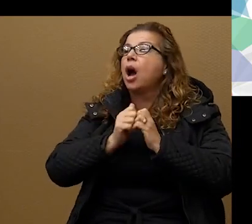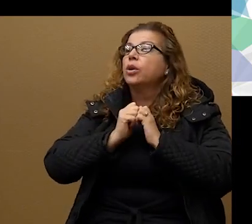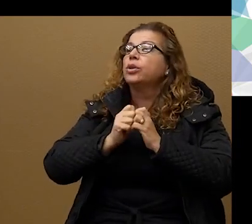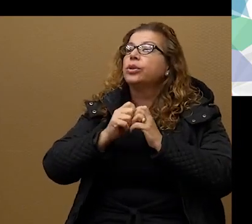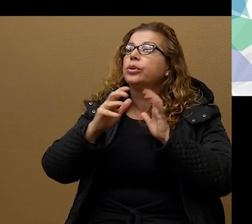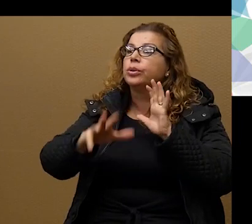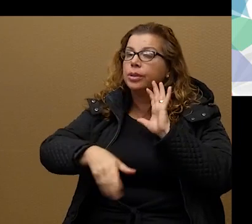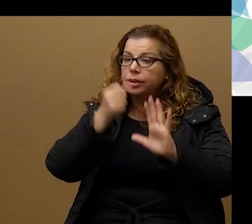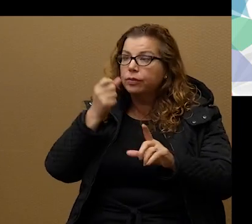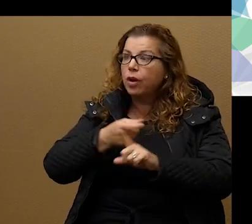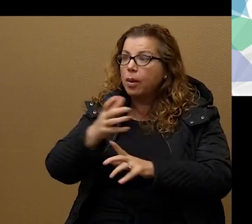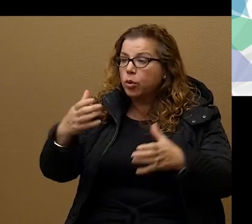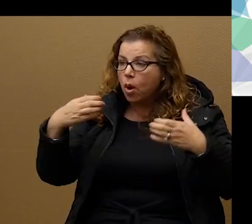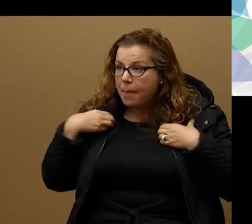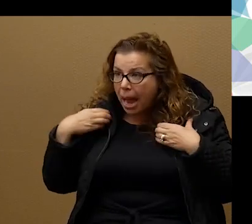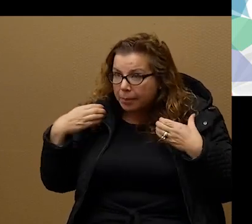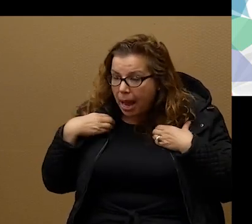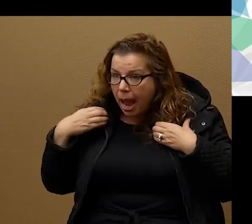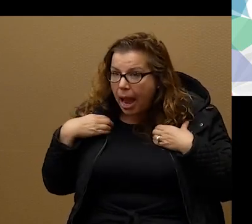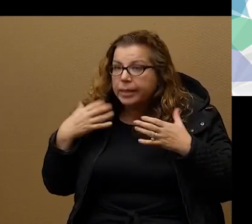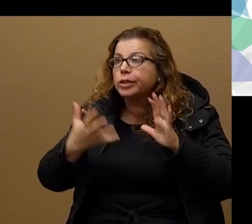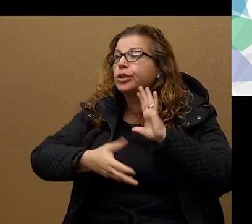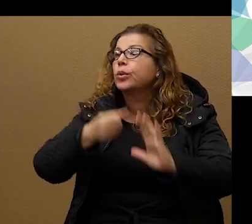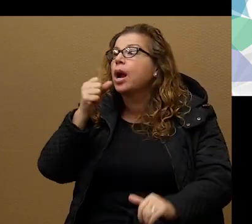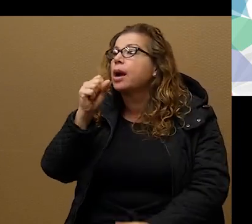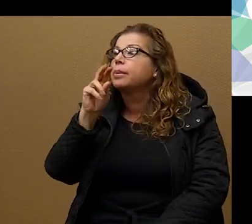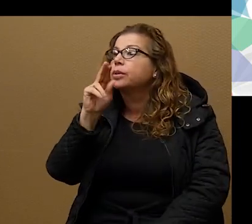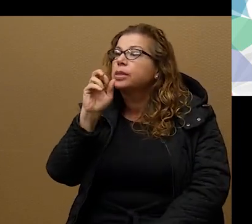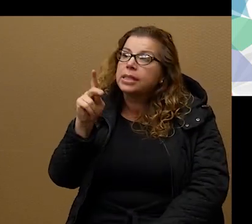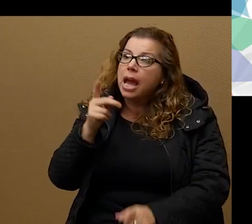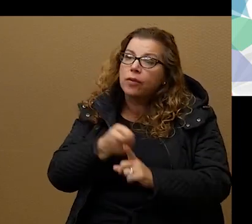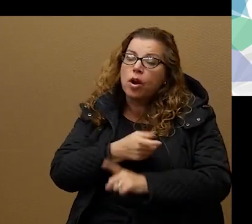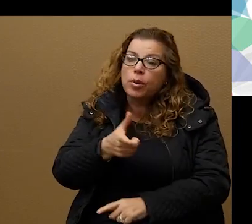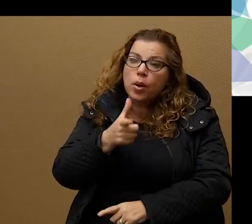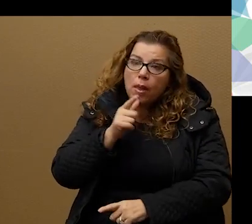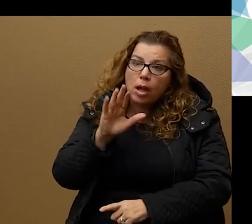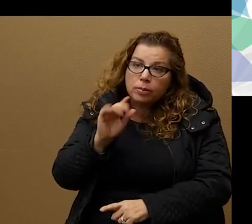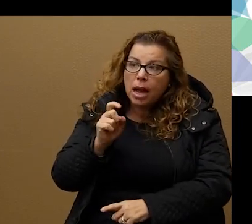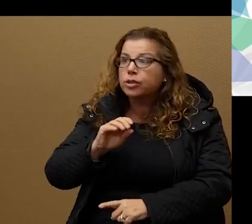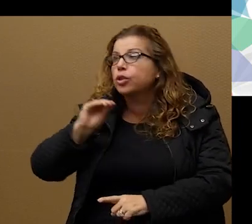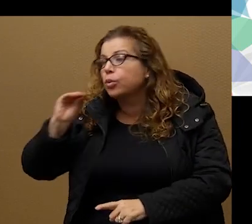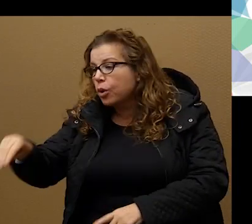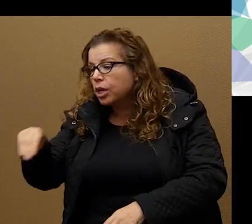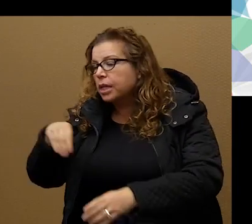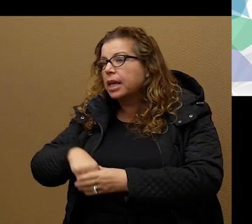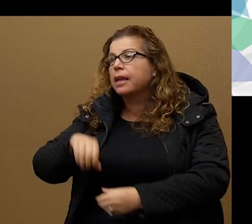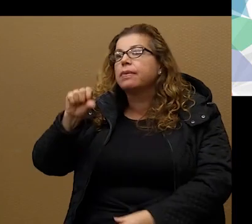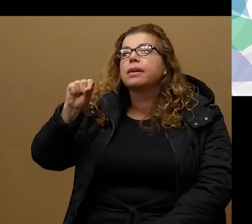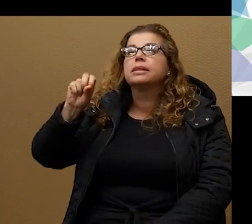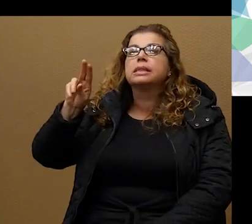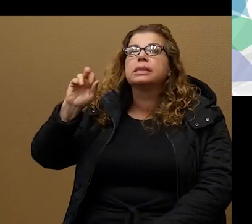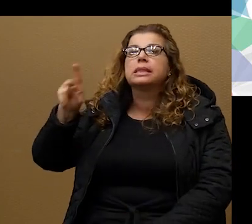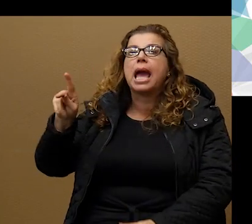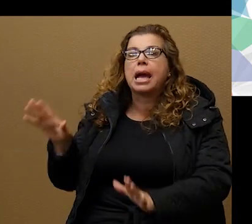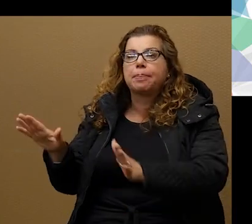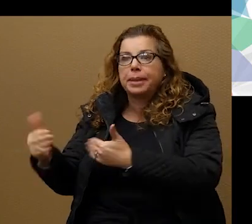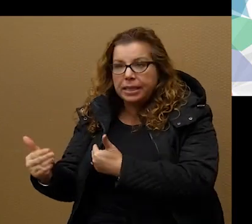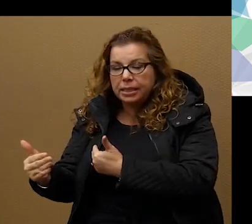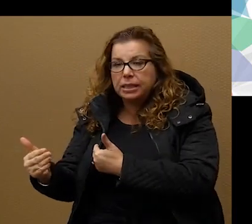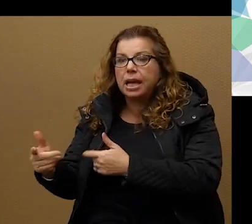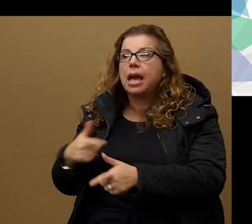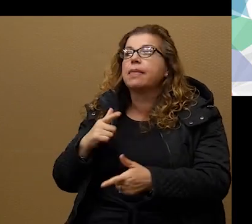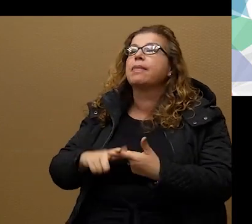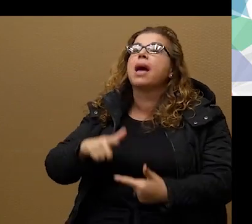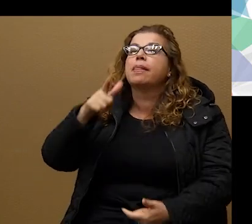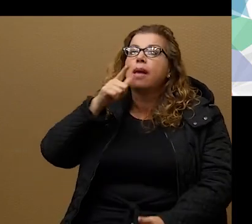and you put, and then you take your snack out of your lunchbox and you put it in the lunch bin, and you put your lunchbox in a